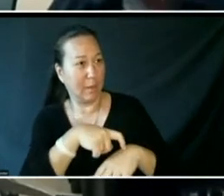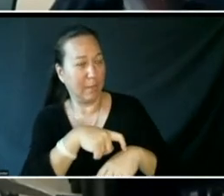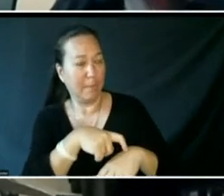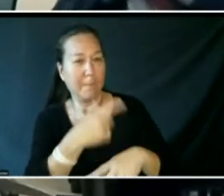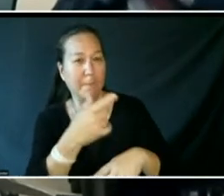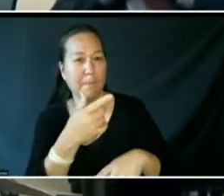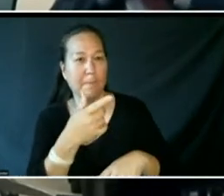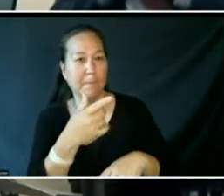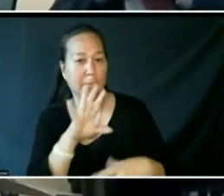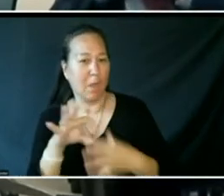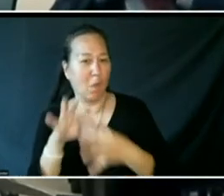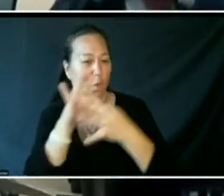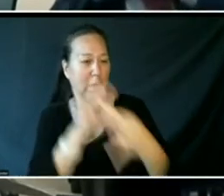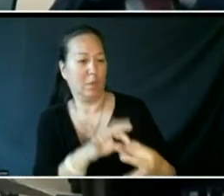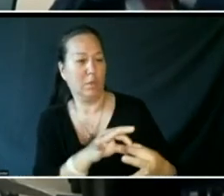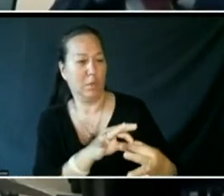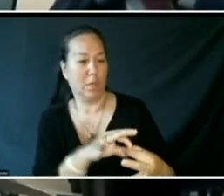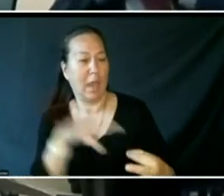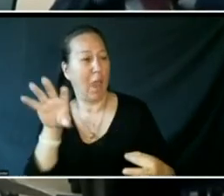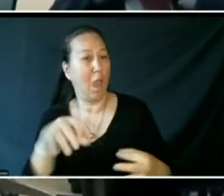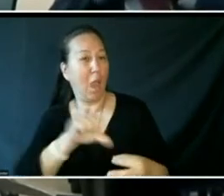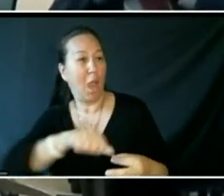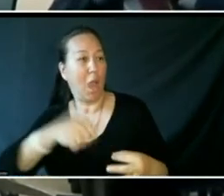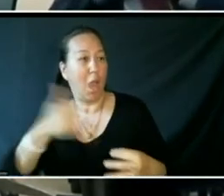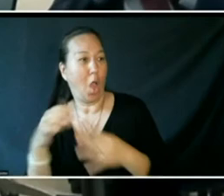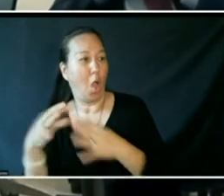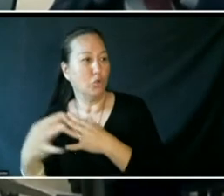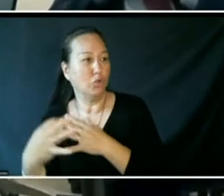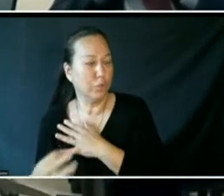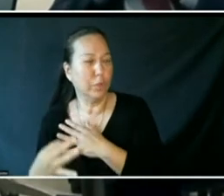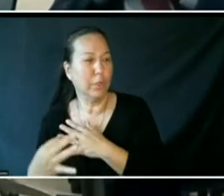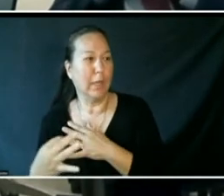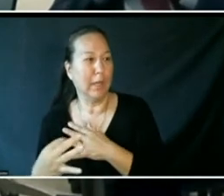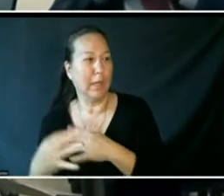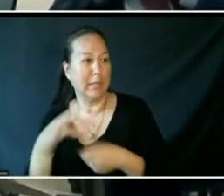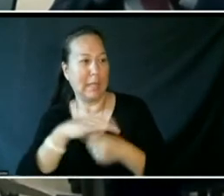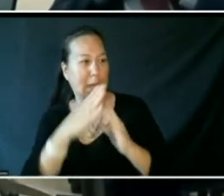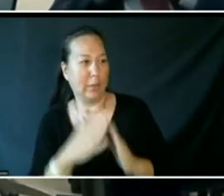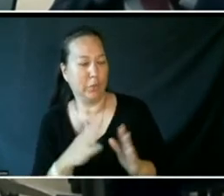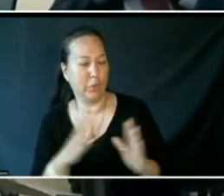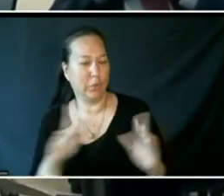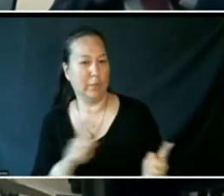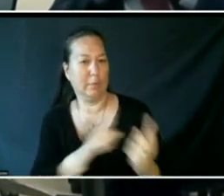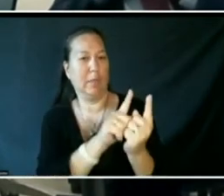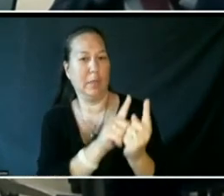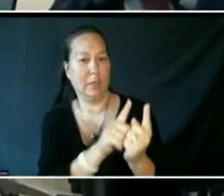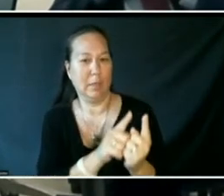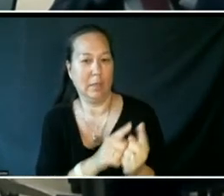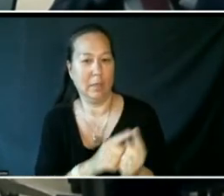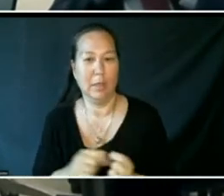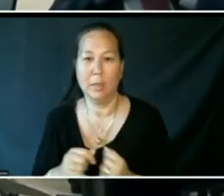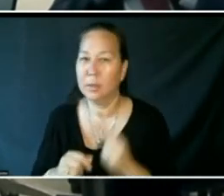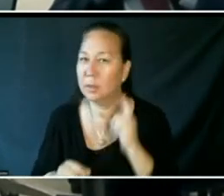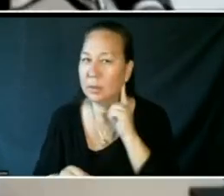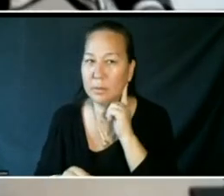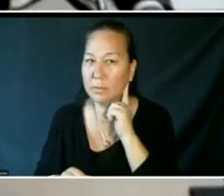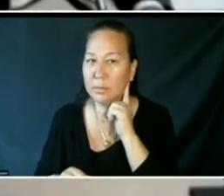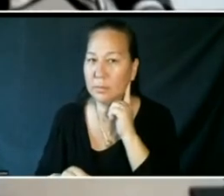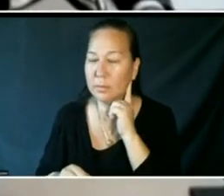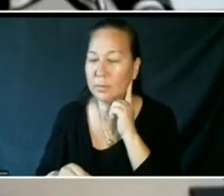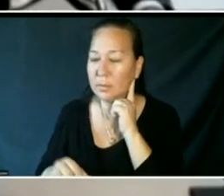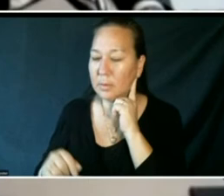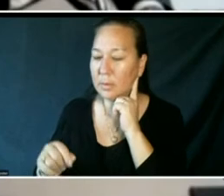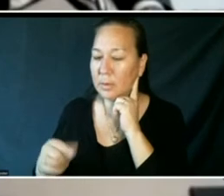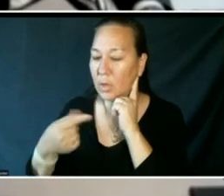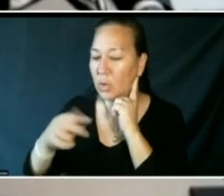regarding having alternate electors meet? Mr. Giuliani, several of Mr. Giuliani's associates, Mr.